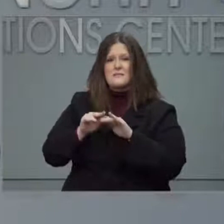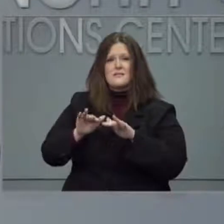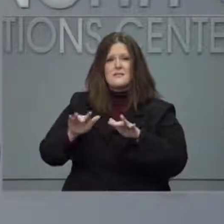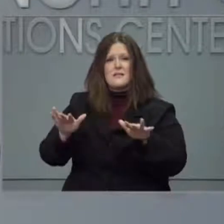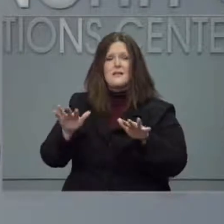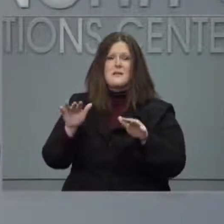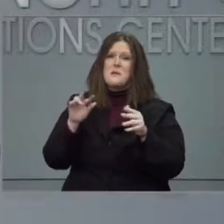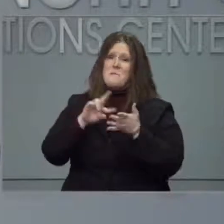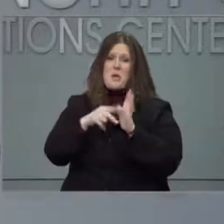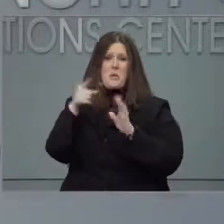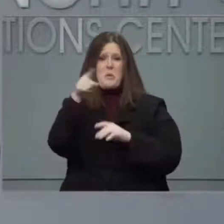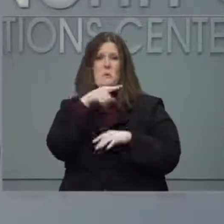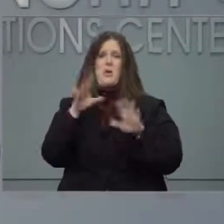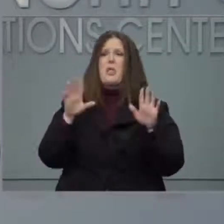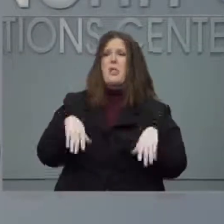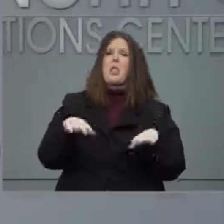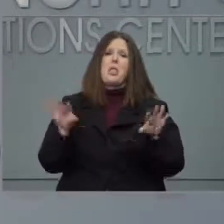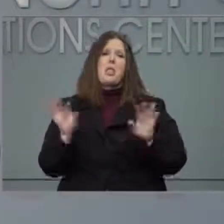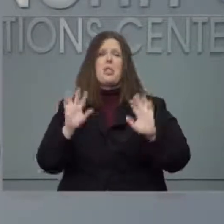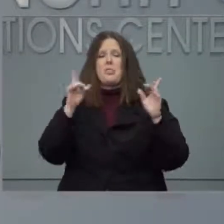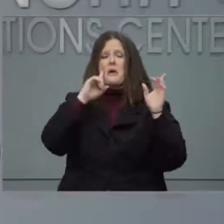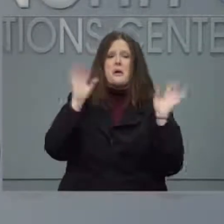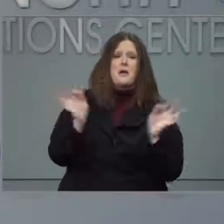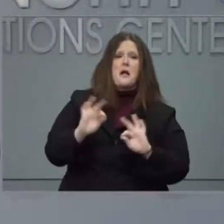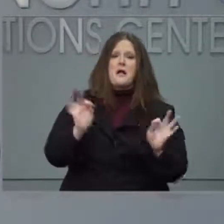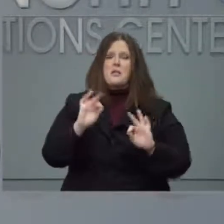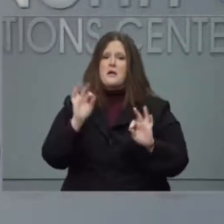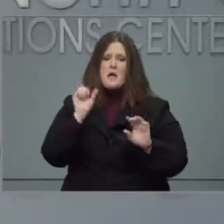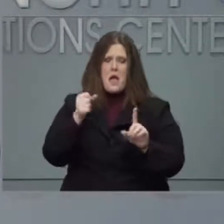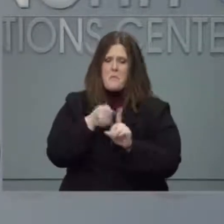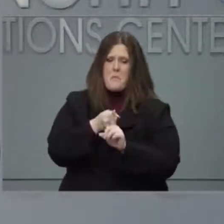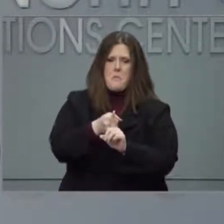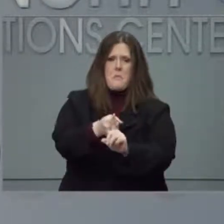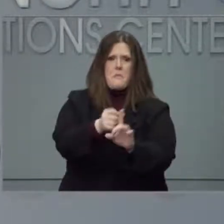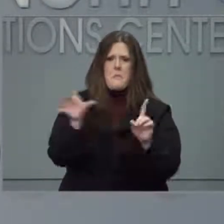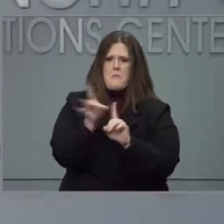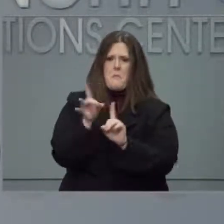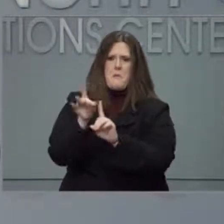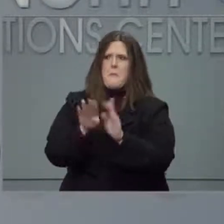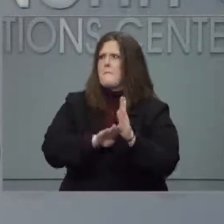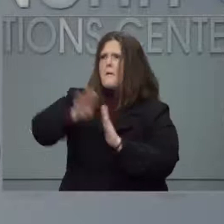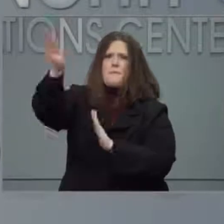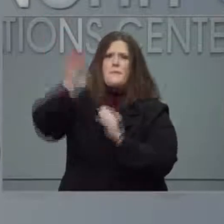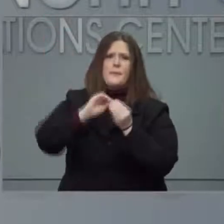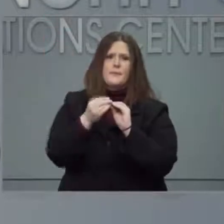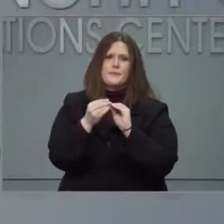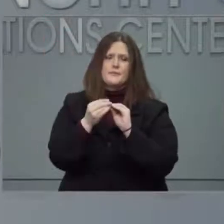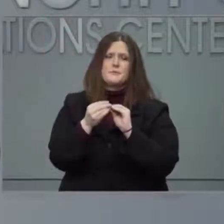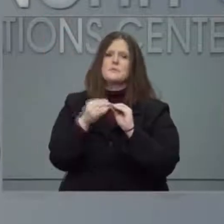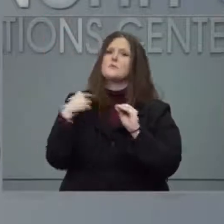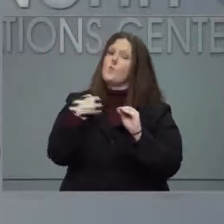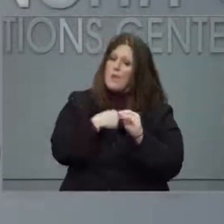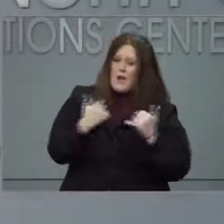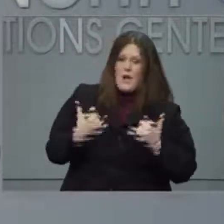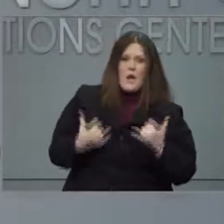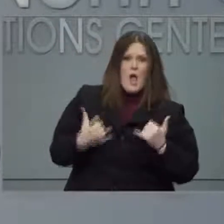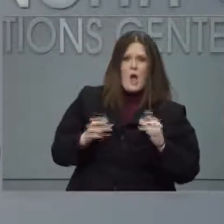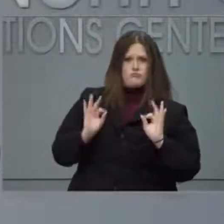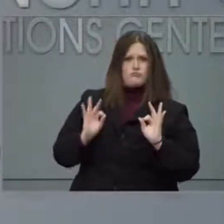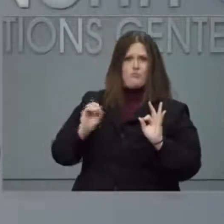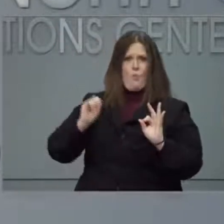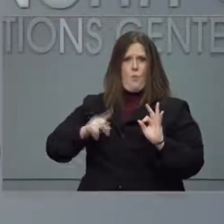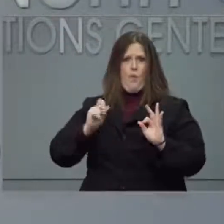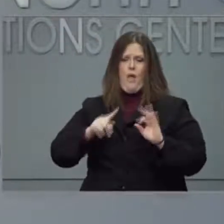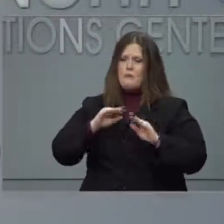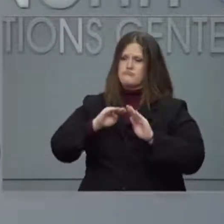backslide. We're making progress. In addition to our improved COVID-19 numbers, we've seen a